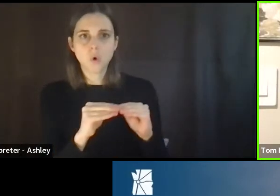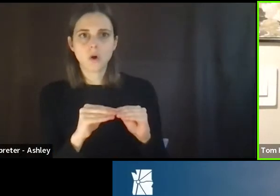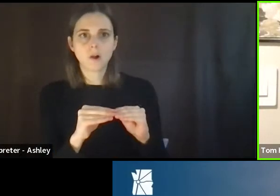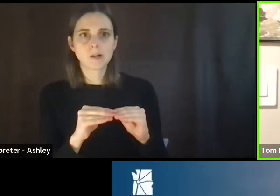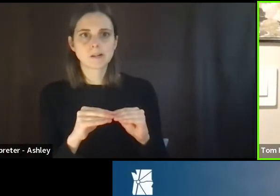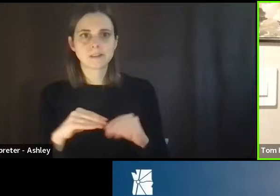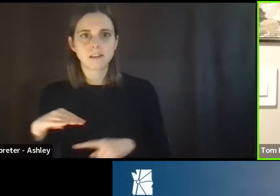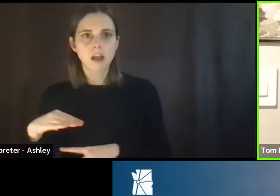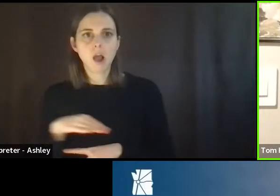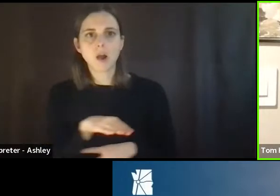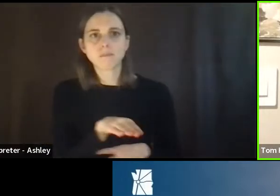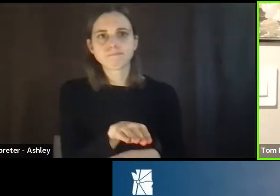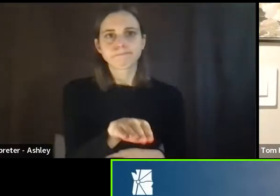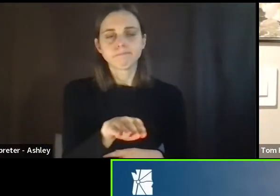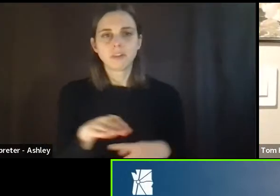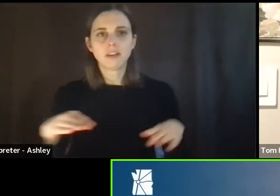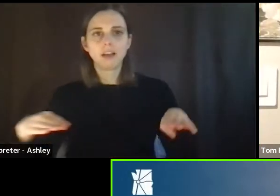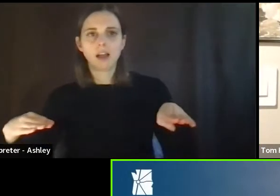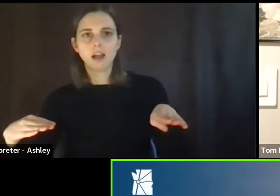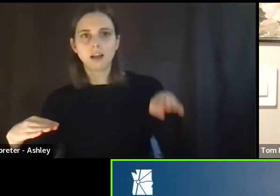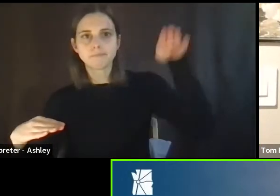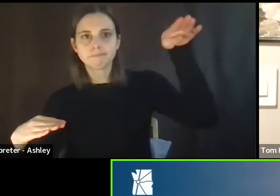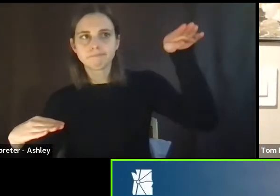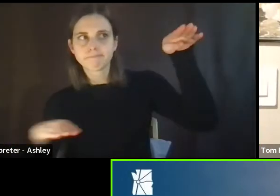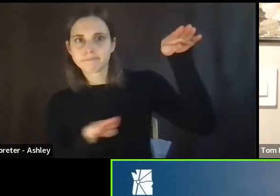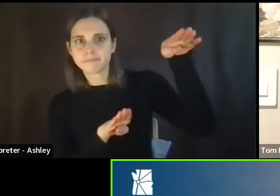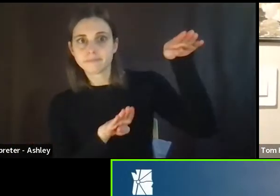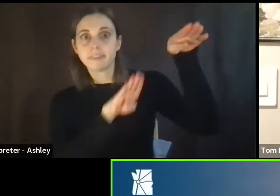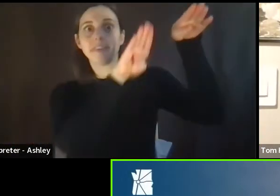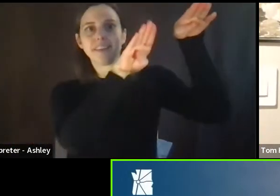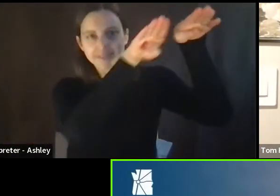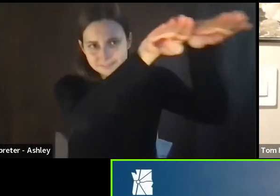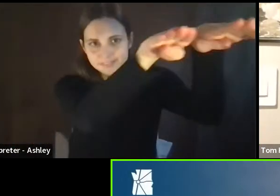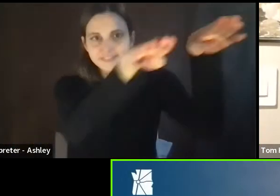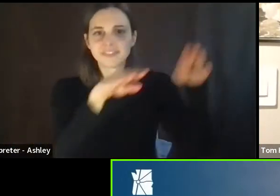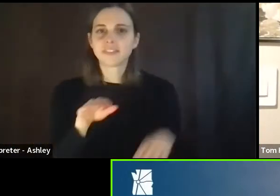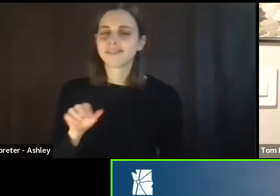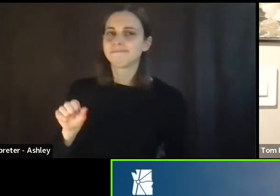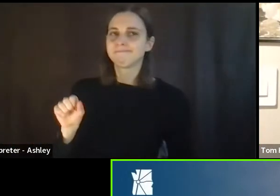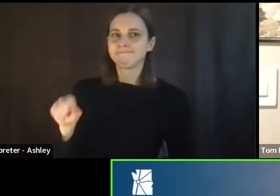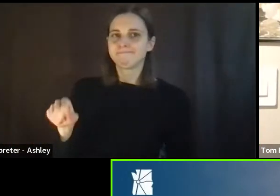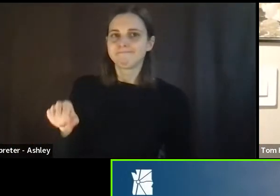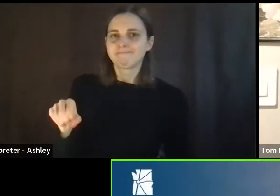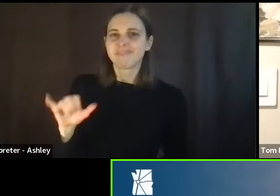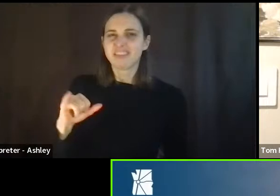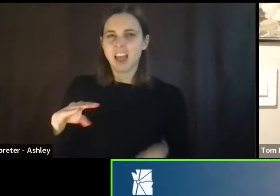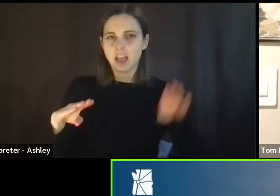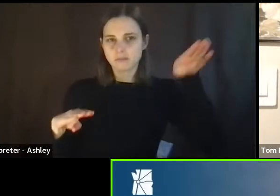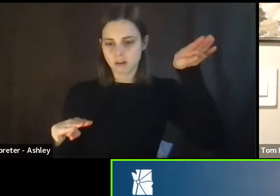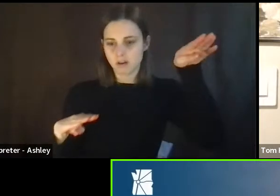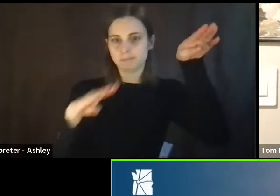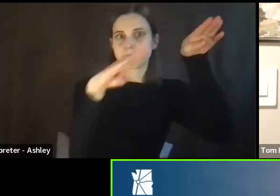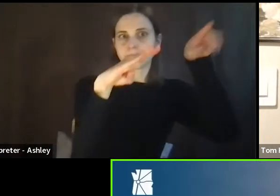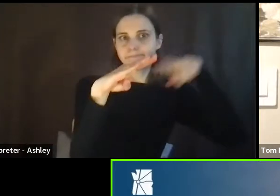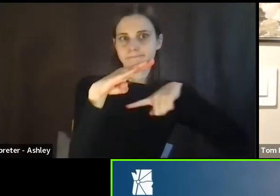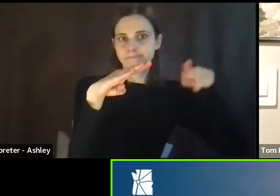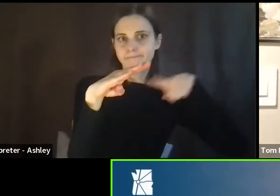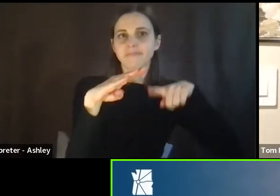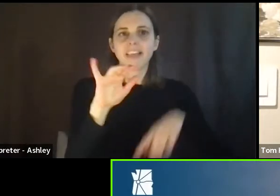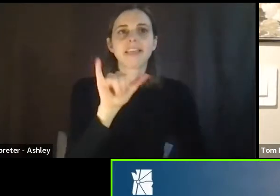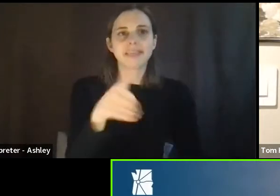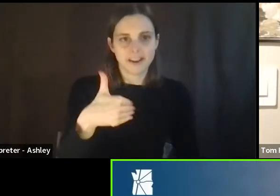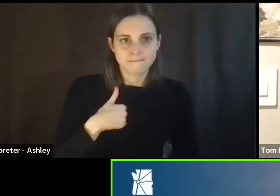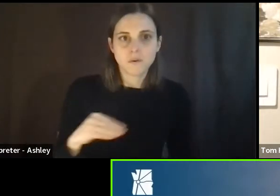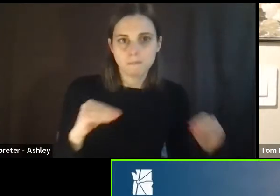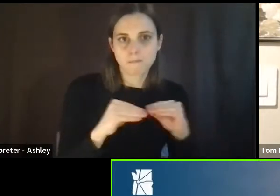level. So I think it's the grade. I think it's, I don't think it actually extends the climb length. I think they just kind of raise the grade a little